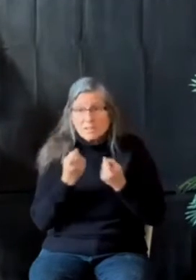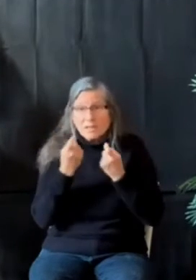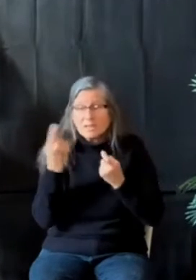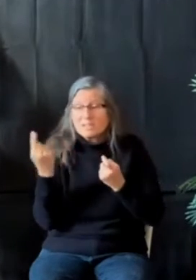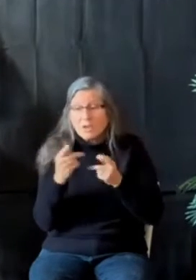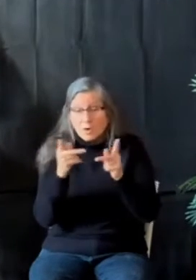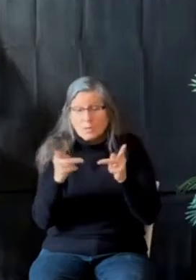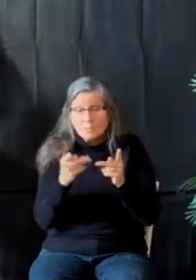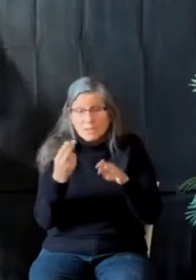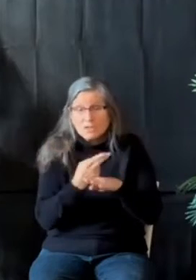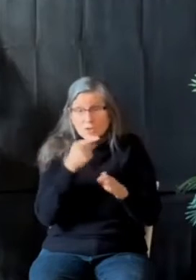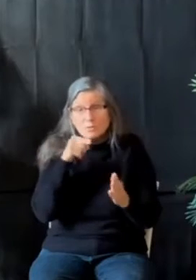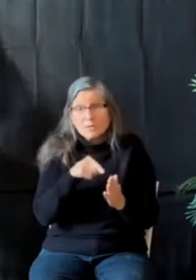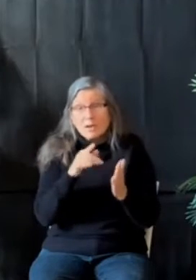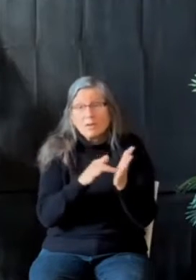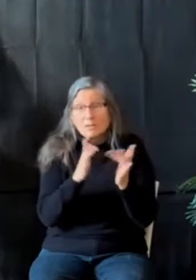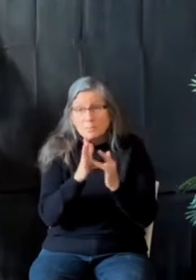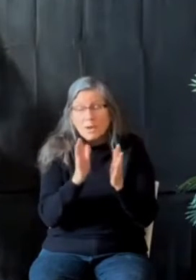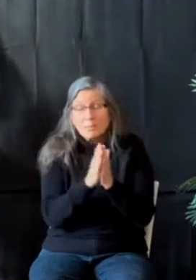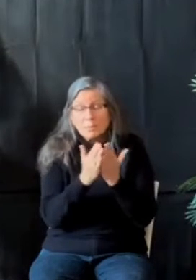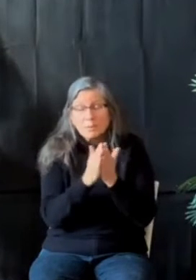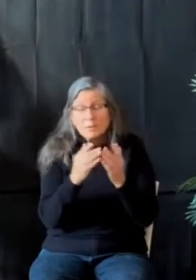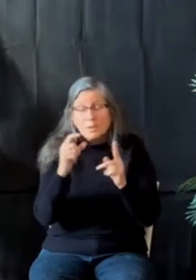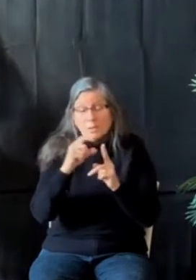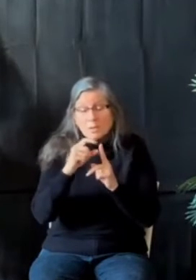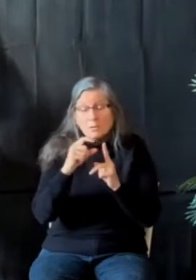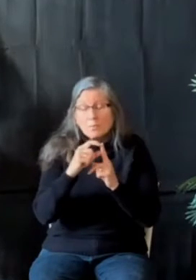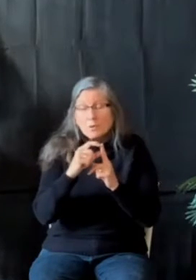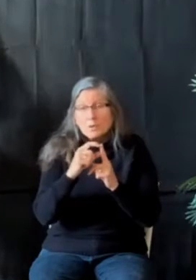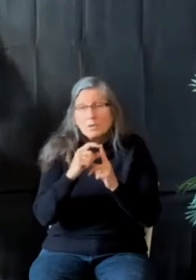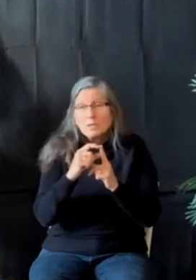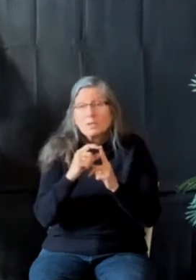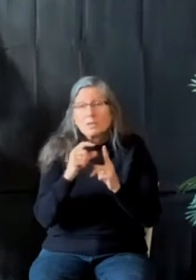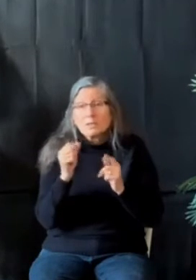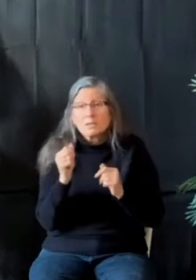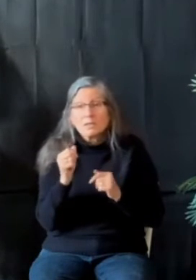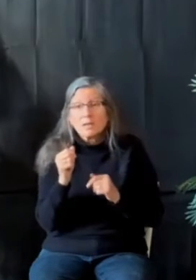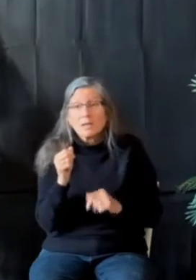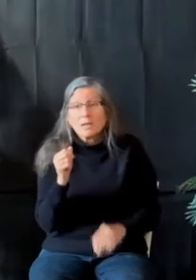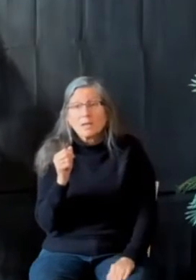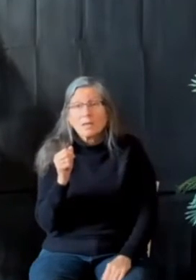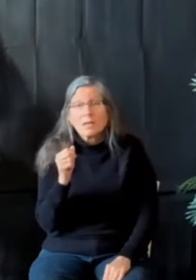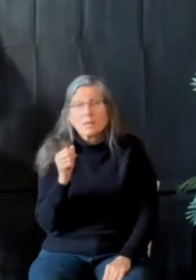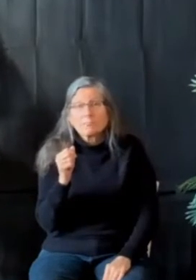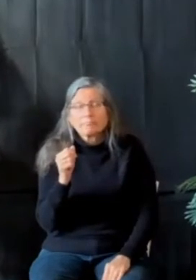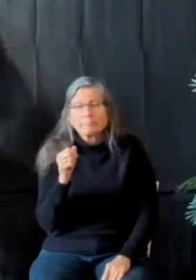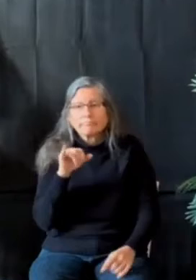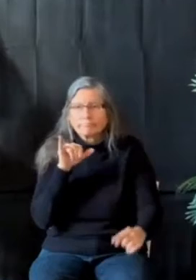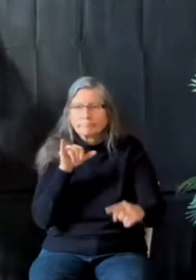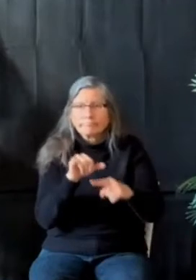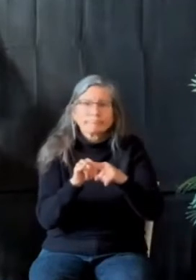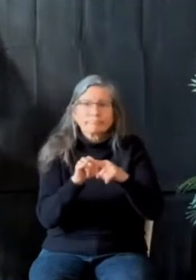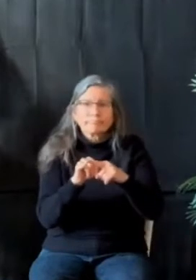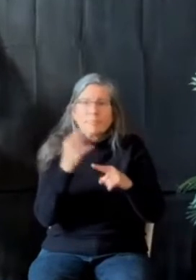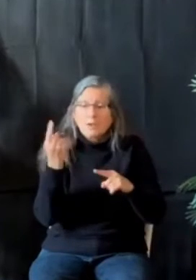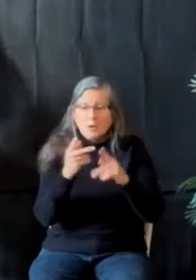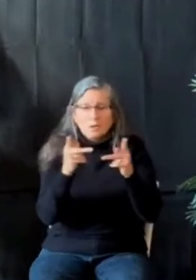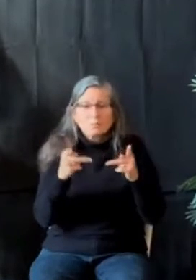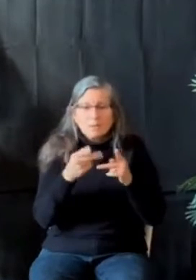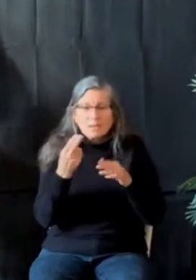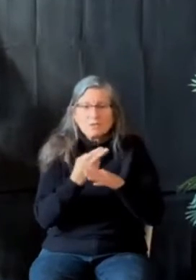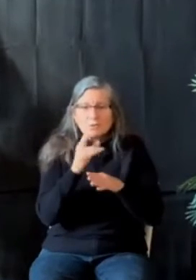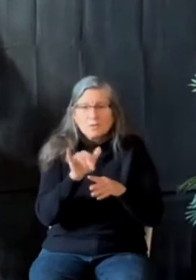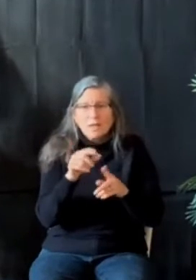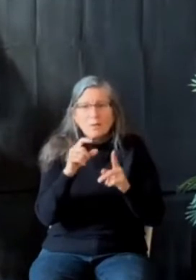is used. All right? This word for sin is the word anamartitas. It's the only place it's